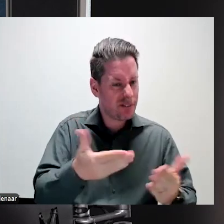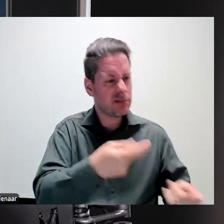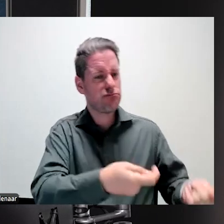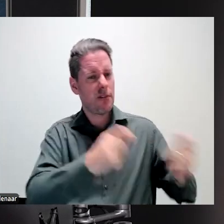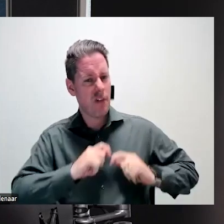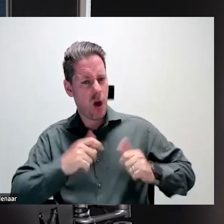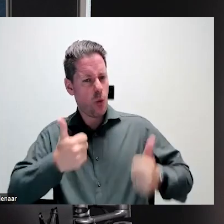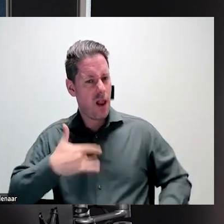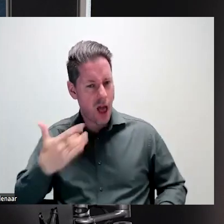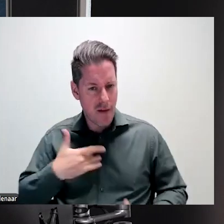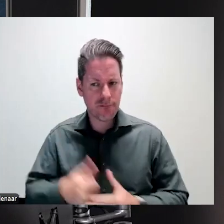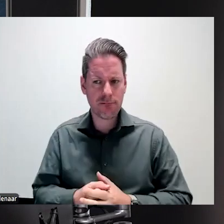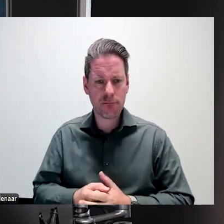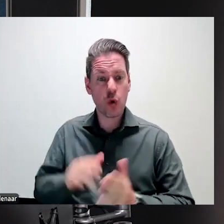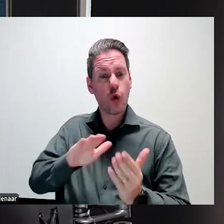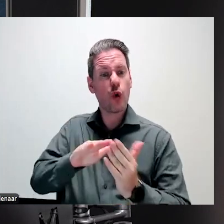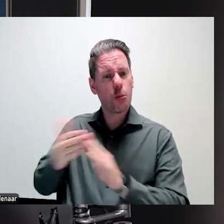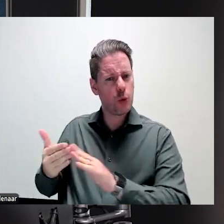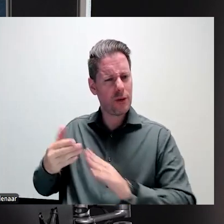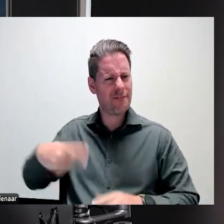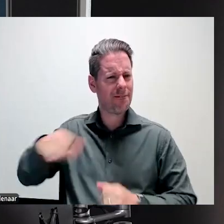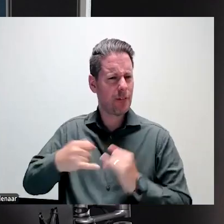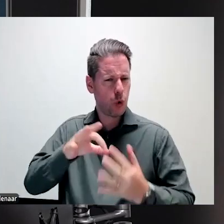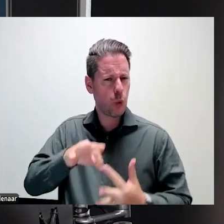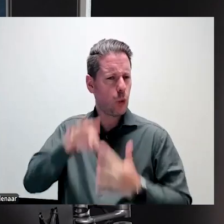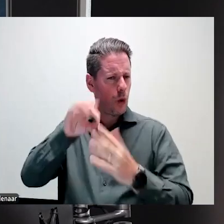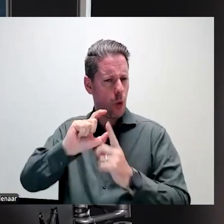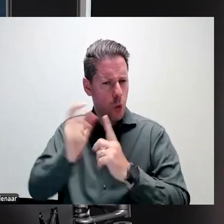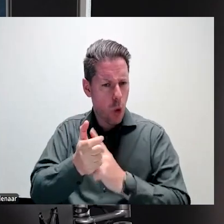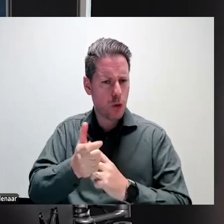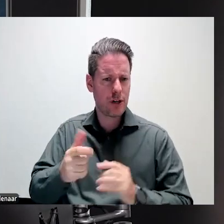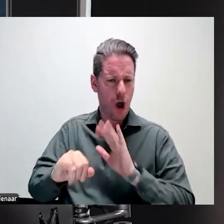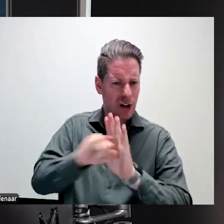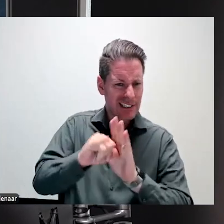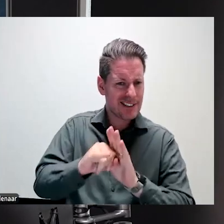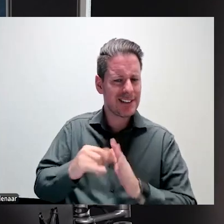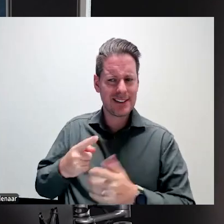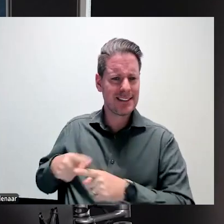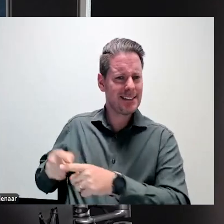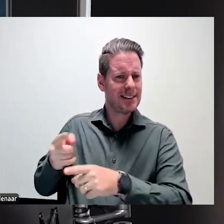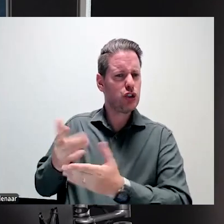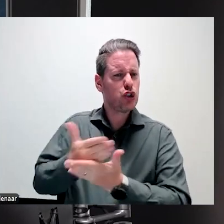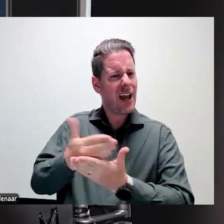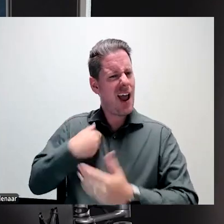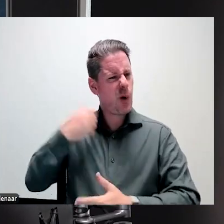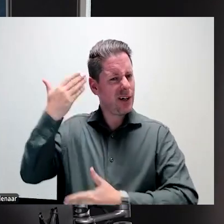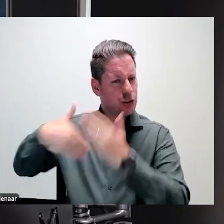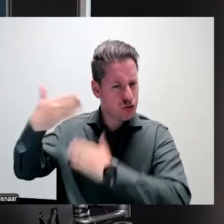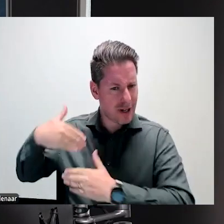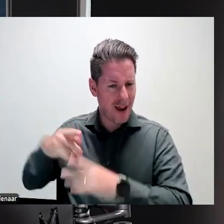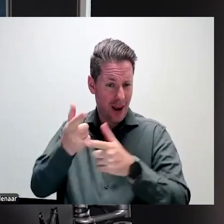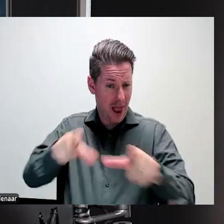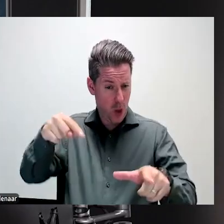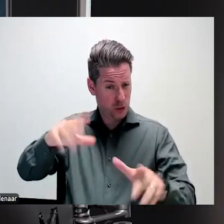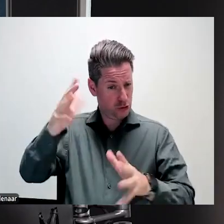have a unique culture and identity with shared history and language. But what is most important